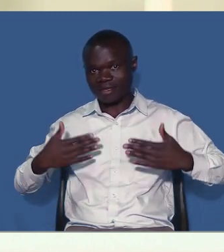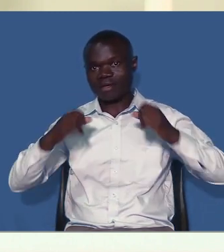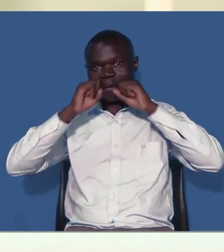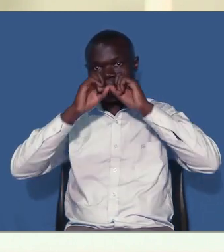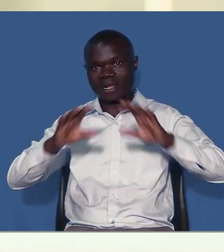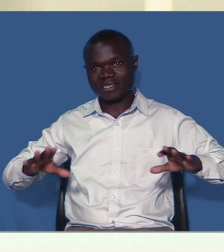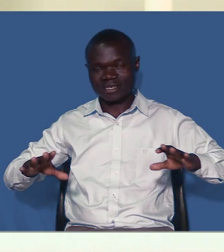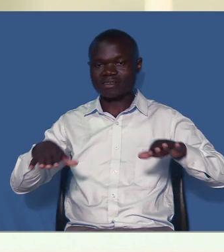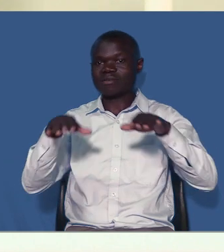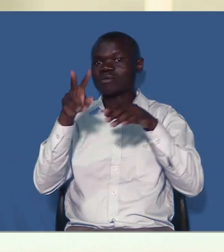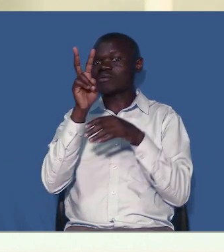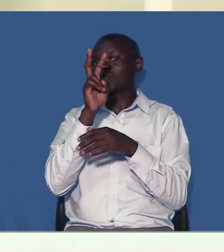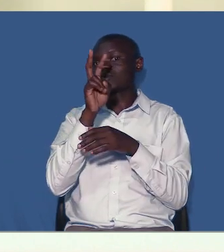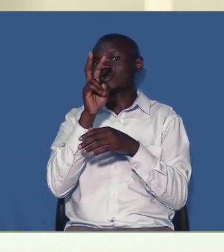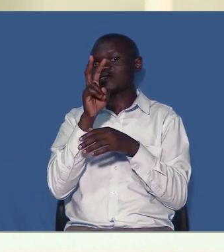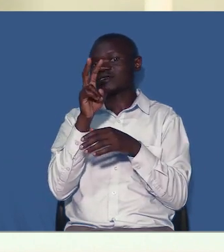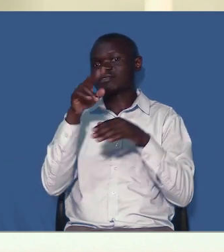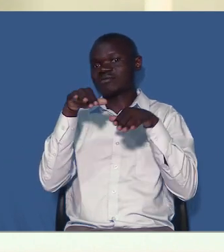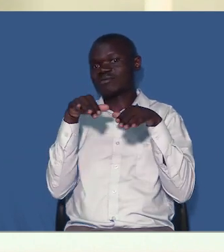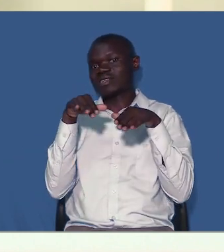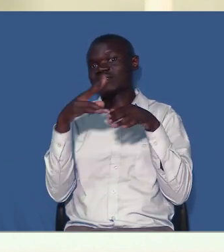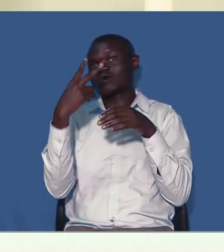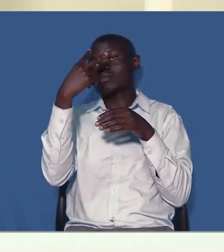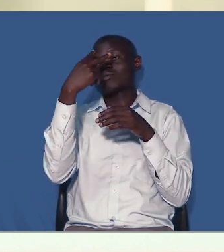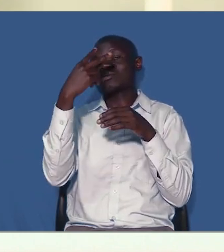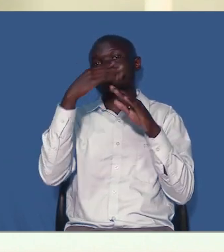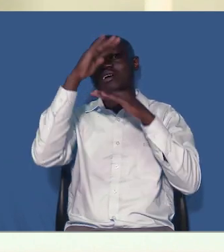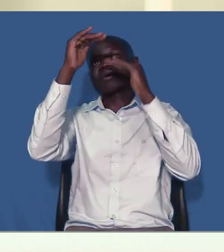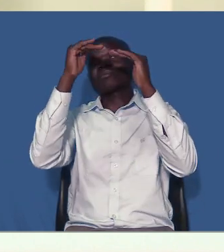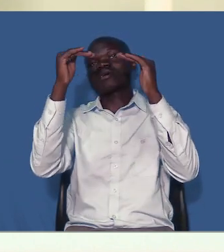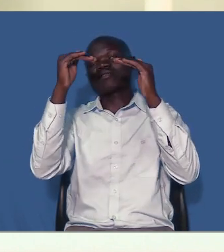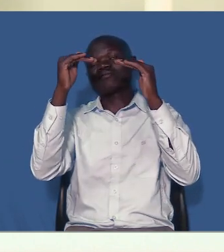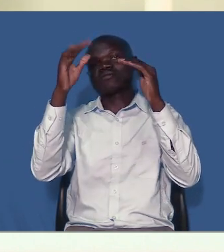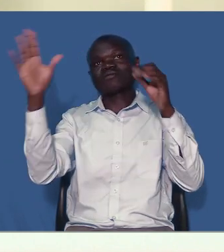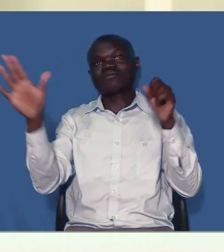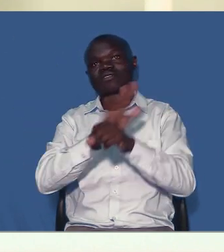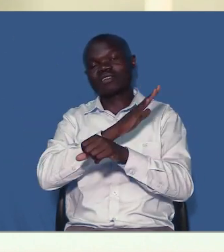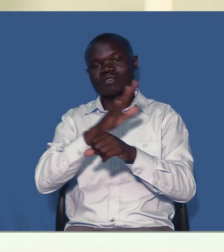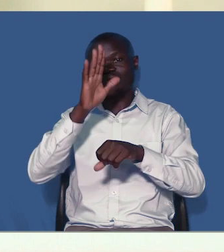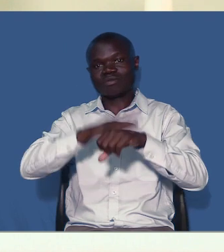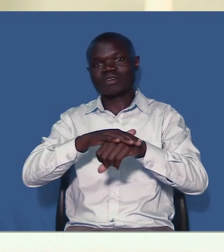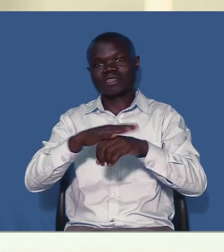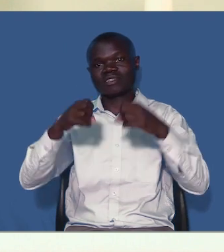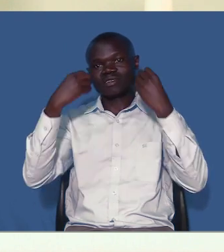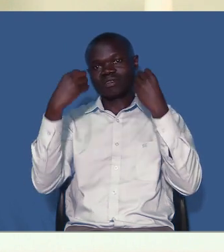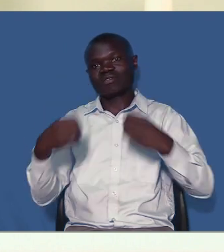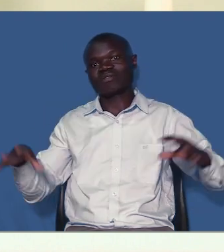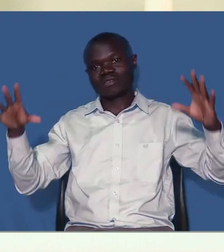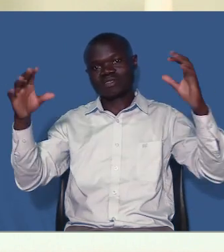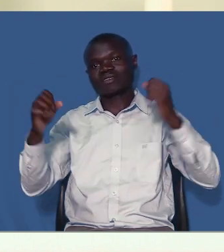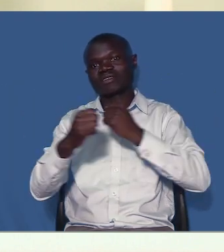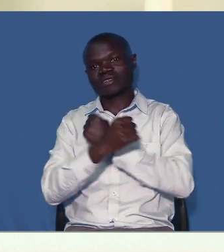looking above, filled with his goodness, lost in his love." Let us